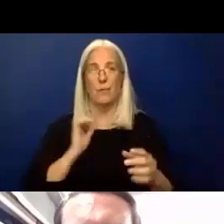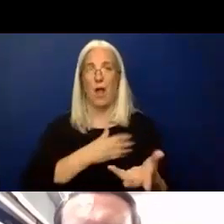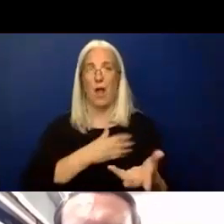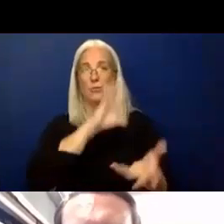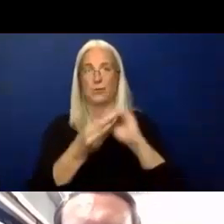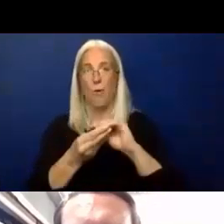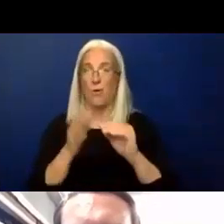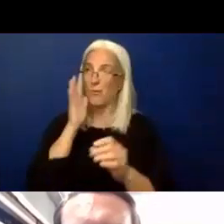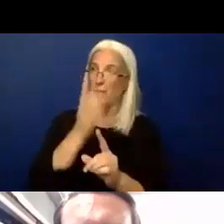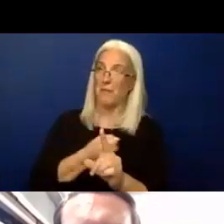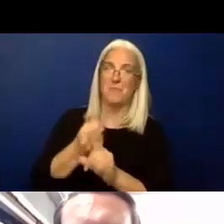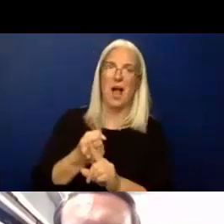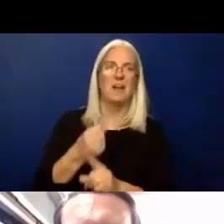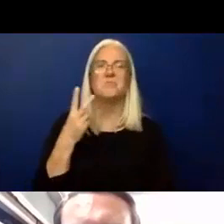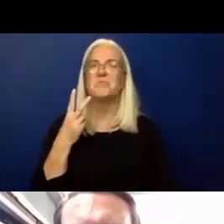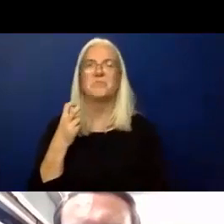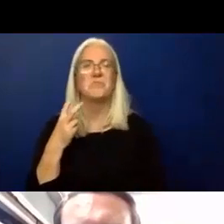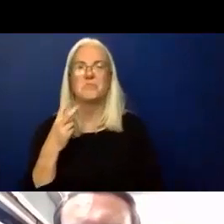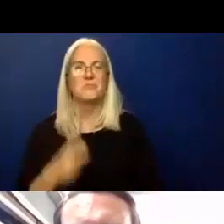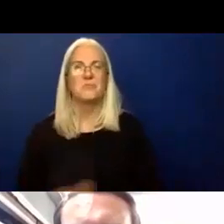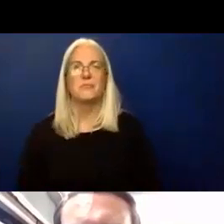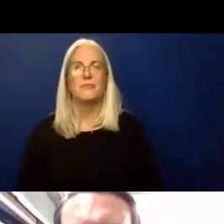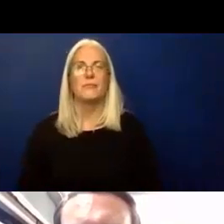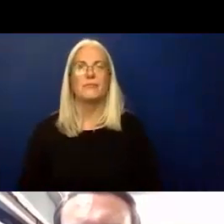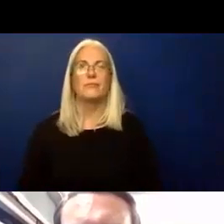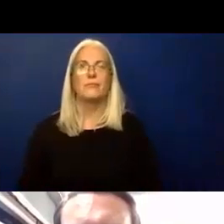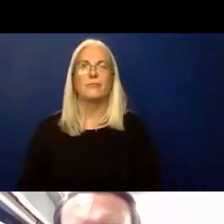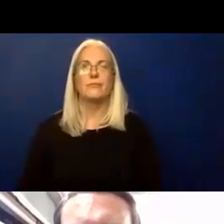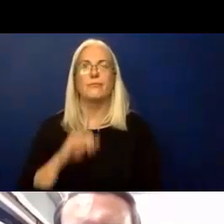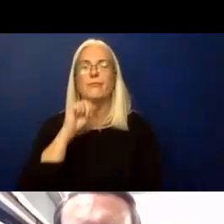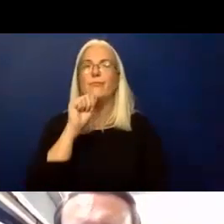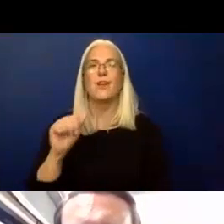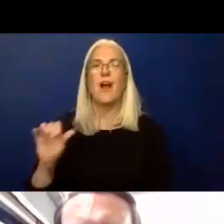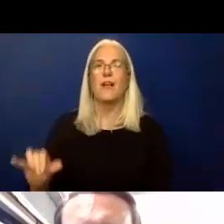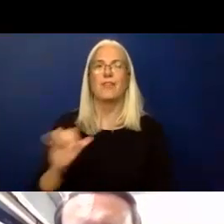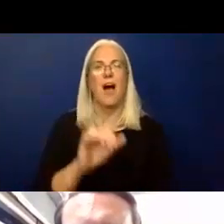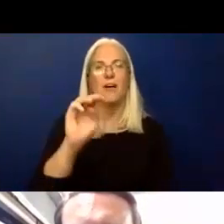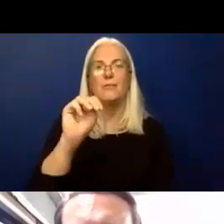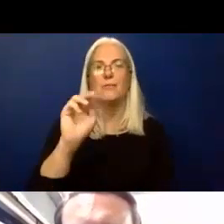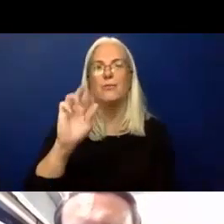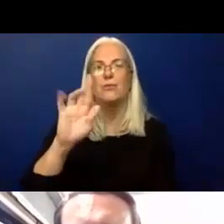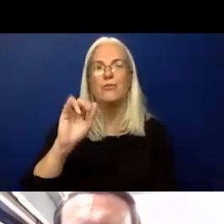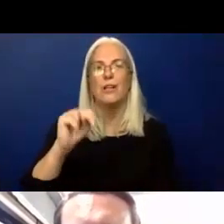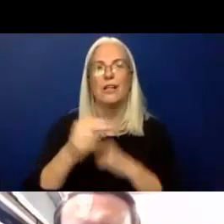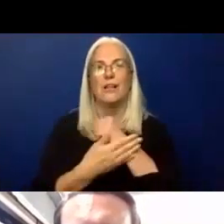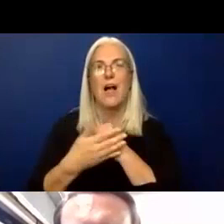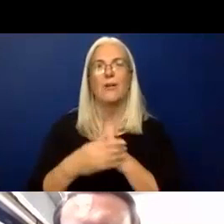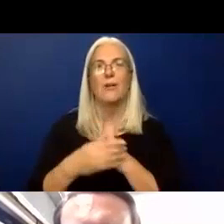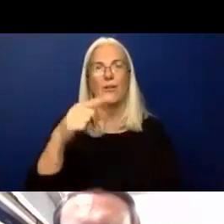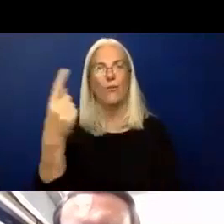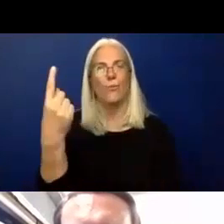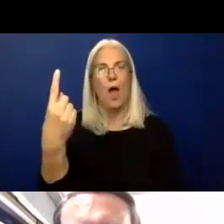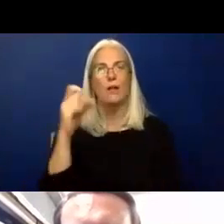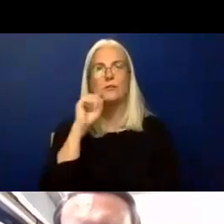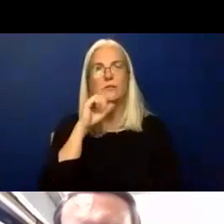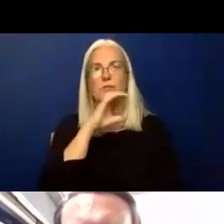that unlike Marin, we don't have one skilled nursing facility right now that has, you know, 50 cases all at once that